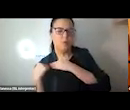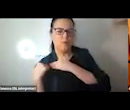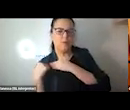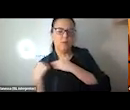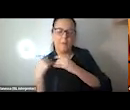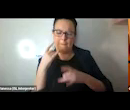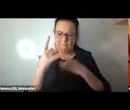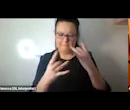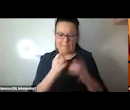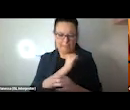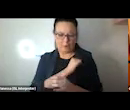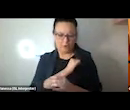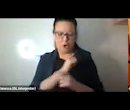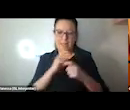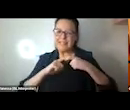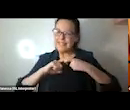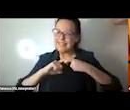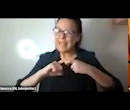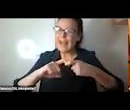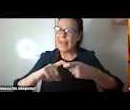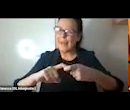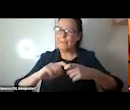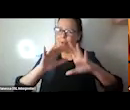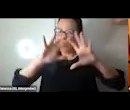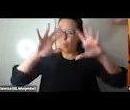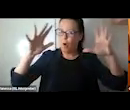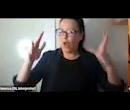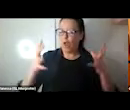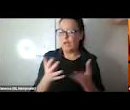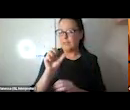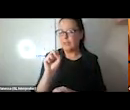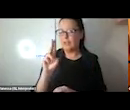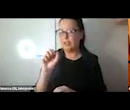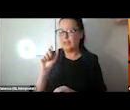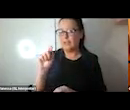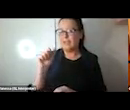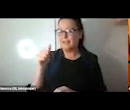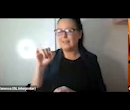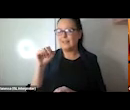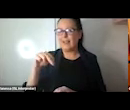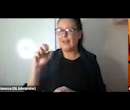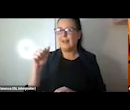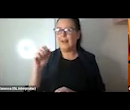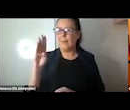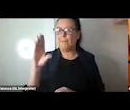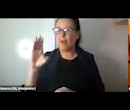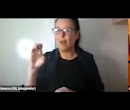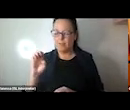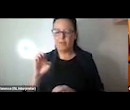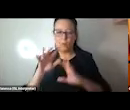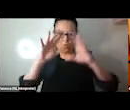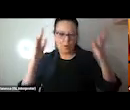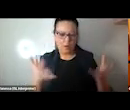a much more sustainable world for everyone going forward. So when you step back from